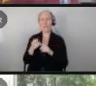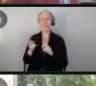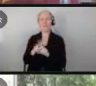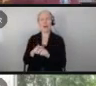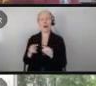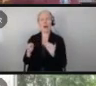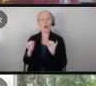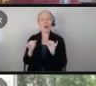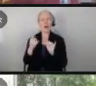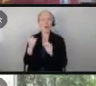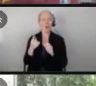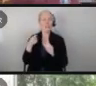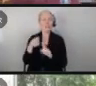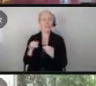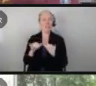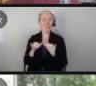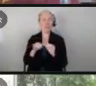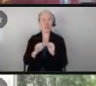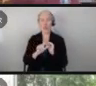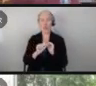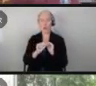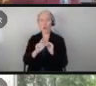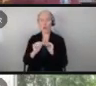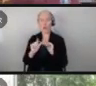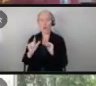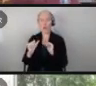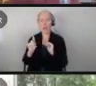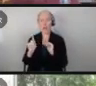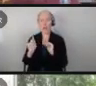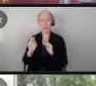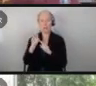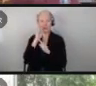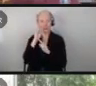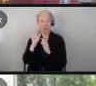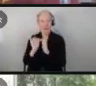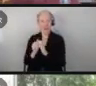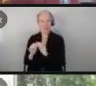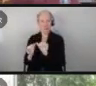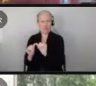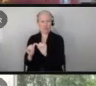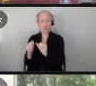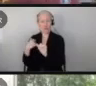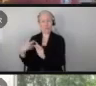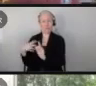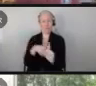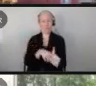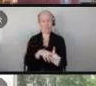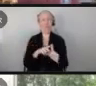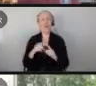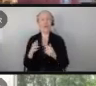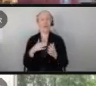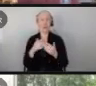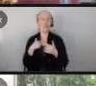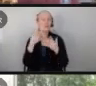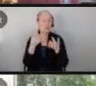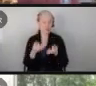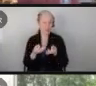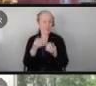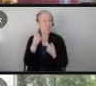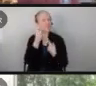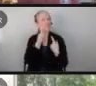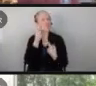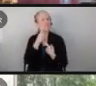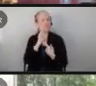by Lauren Landon and some other folks. As just one example. But yes, definitely, we definitely look at these types of aspects of